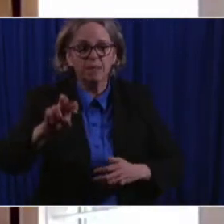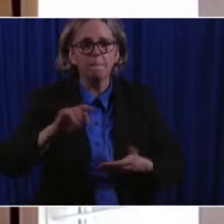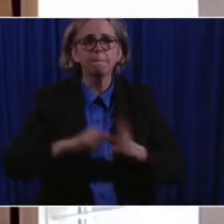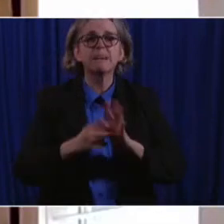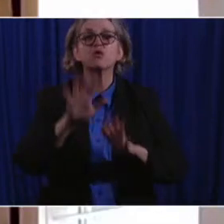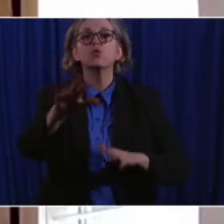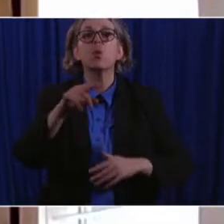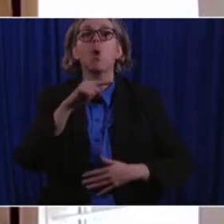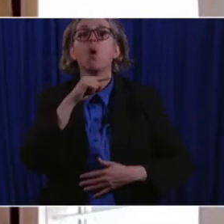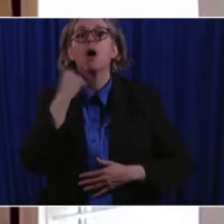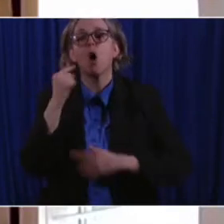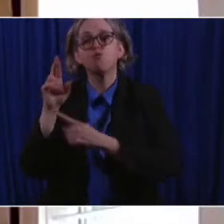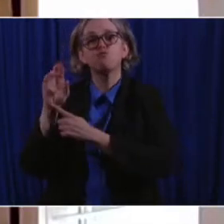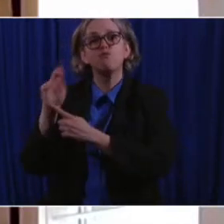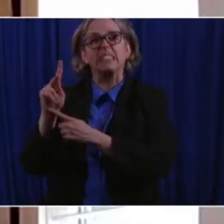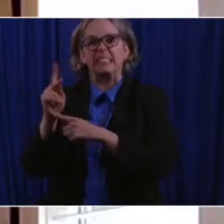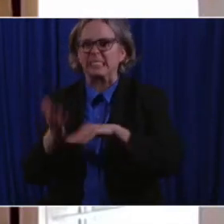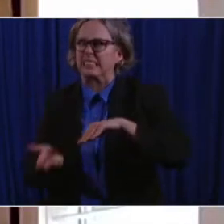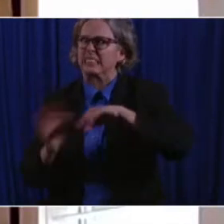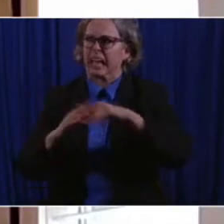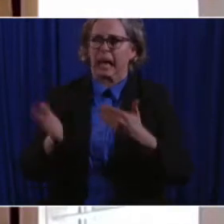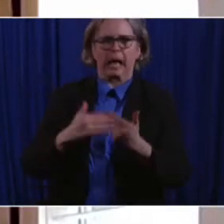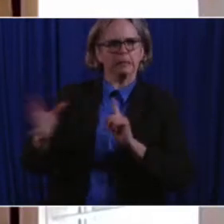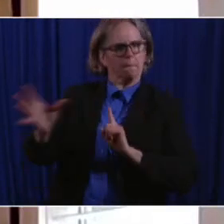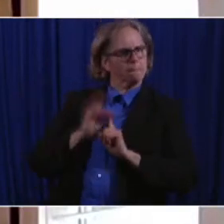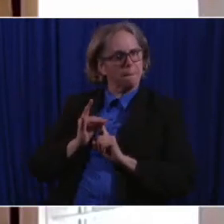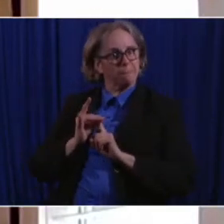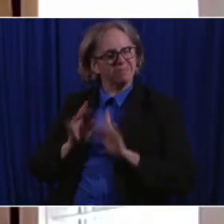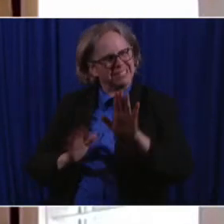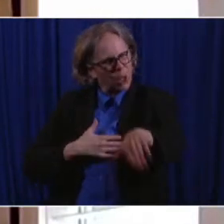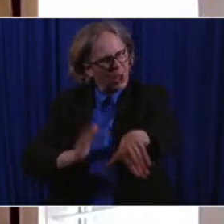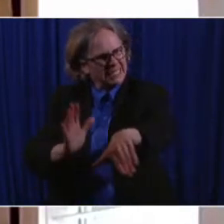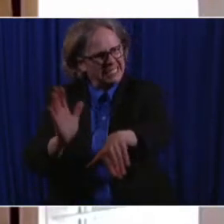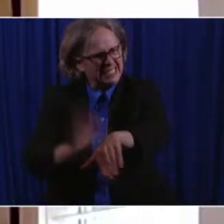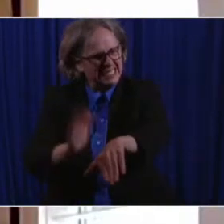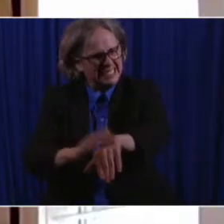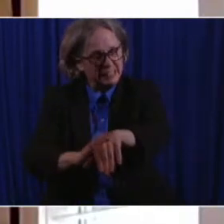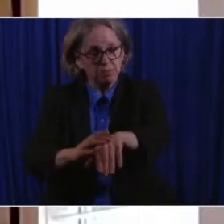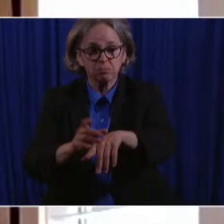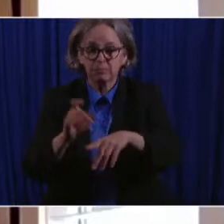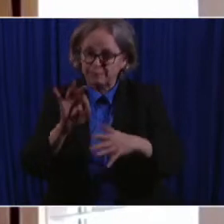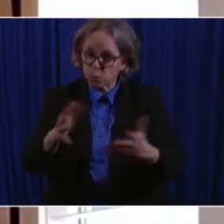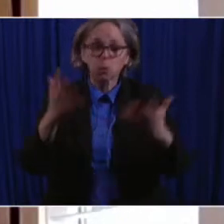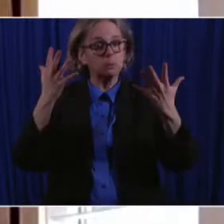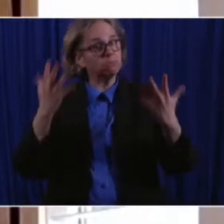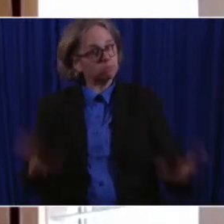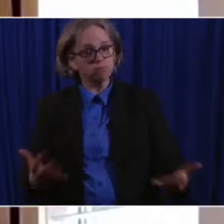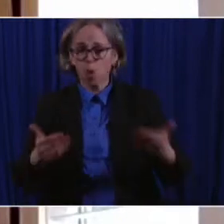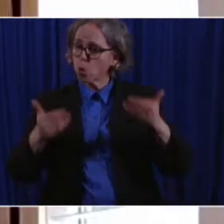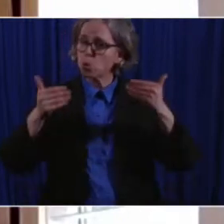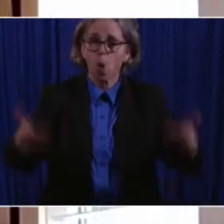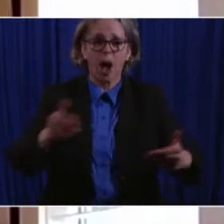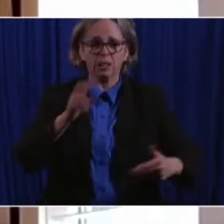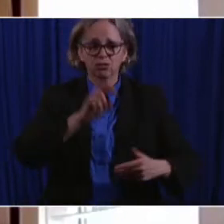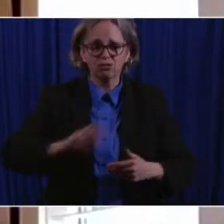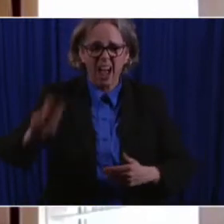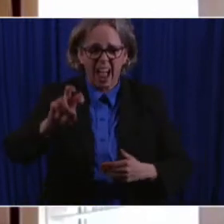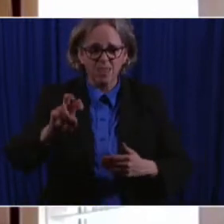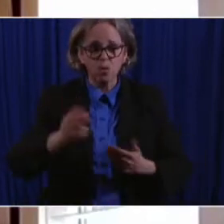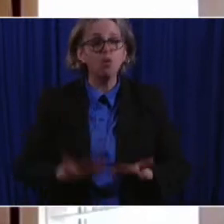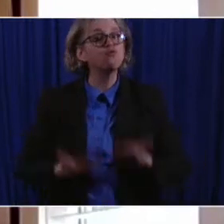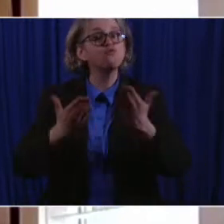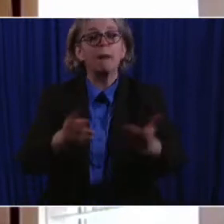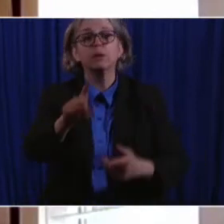however, you choose to travel, we recommend you first get vaccinated. That when you